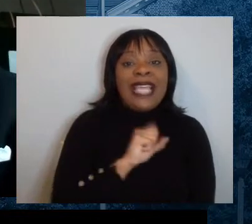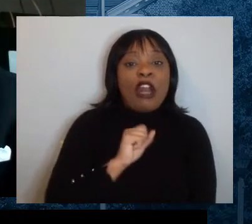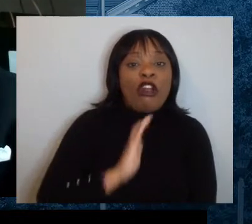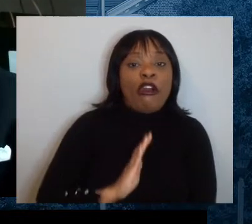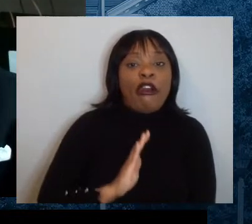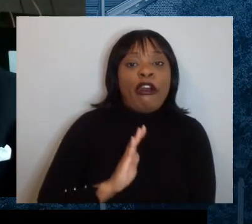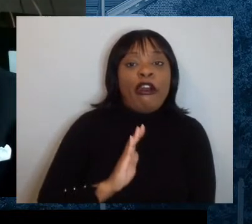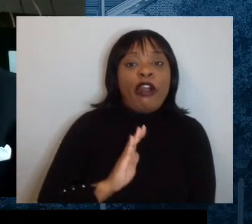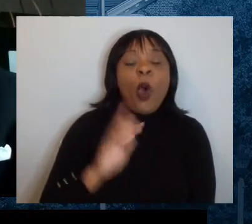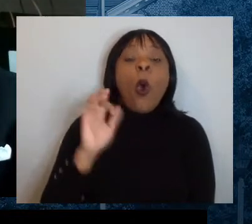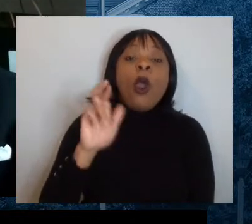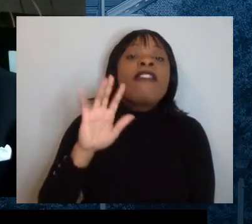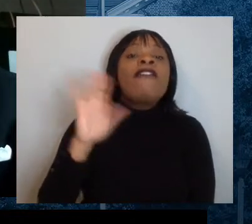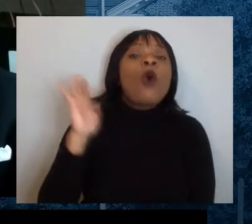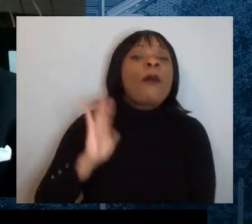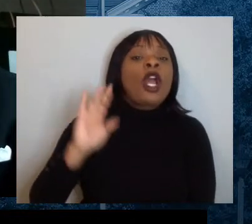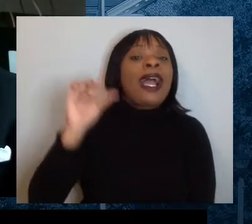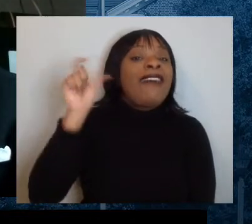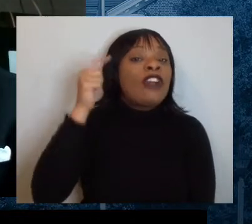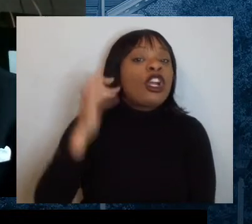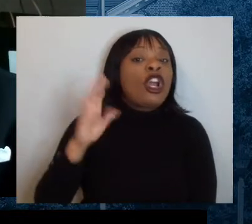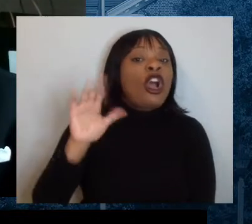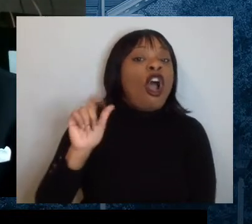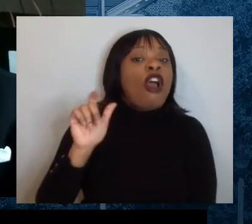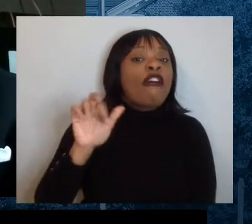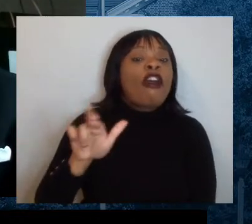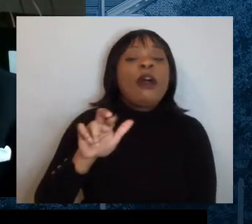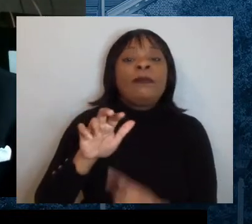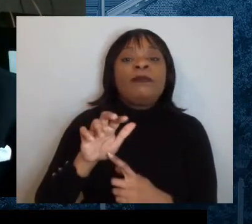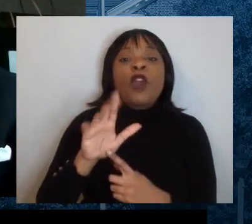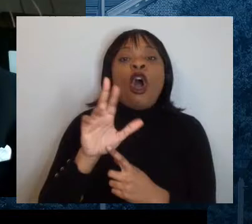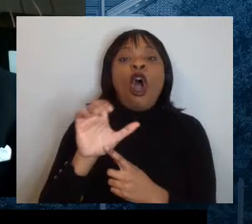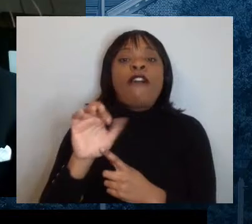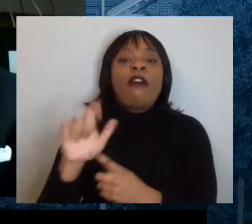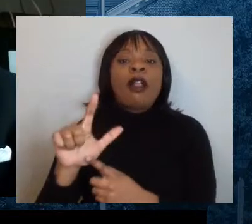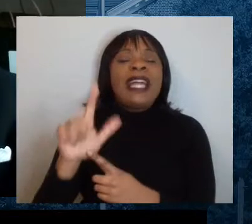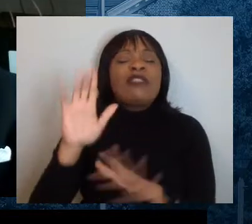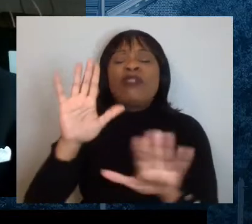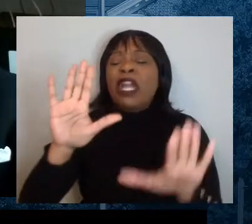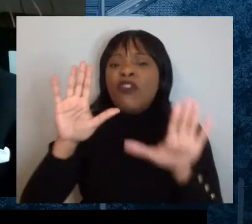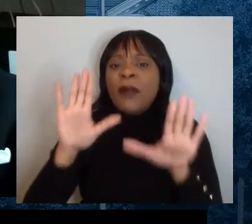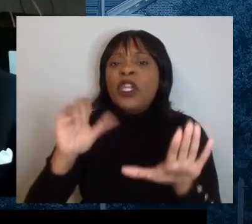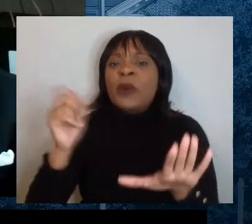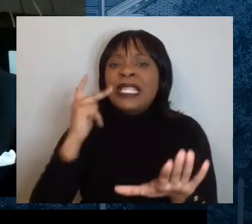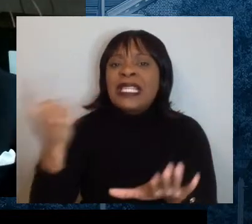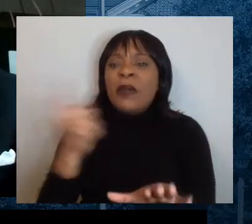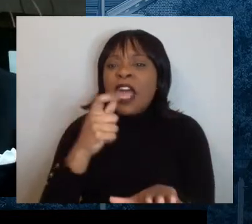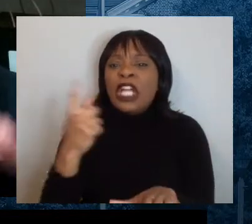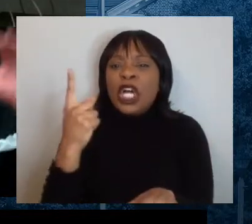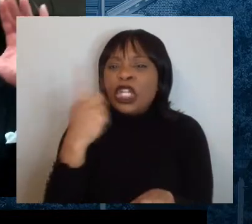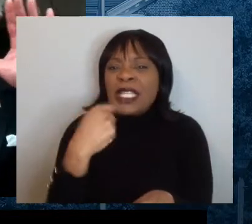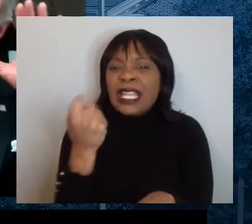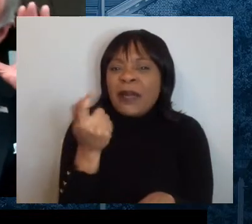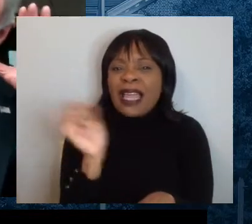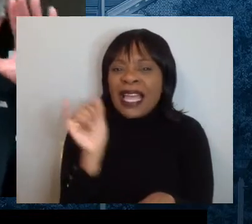former Governor Carville, just incredible. You'll see somebody that looks a little bit like this guy